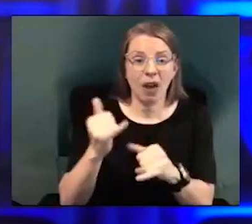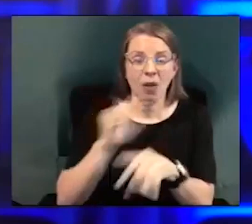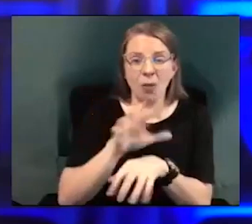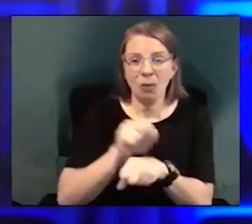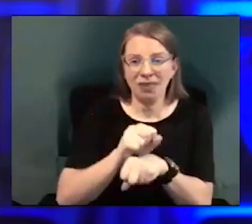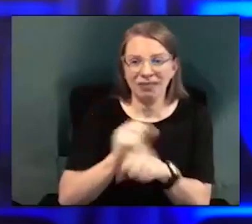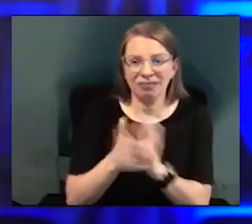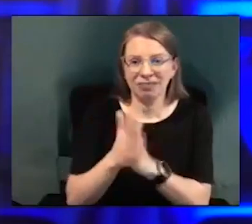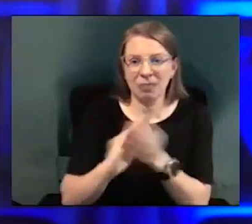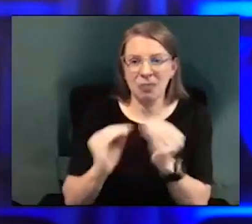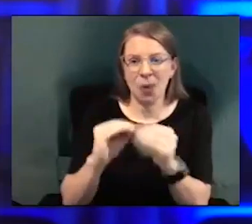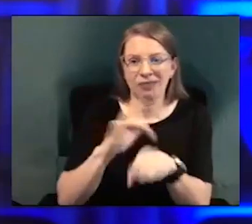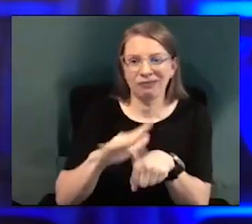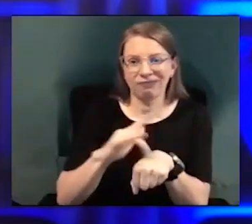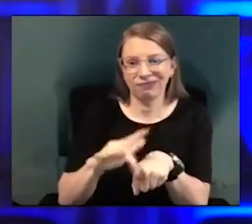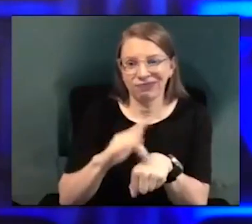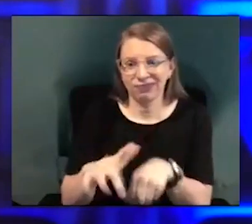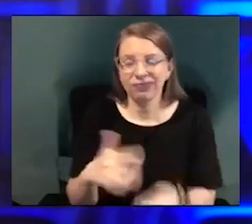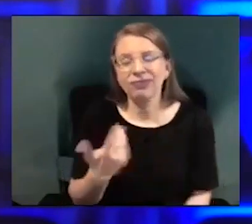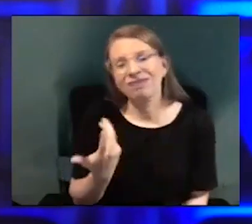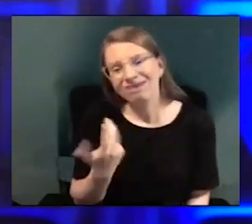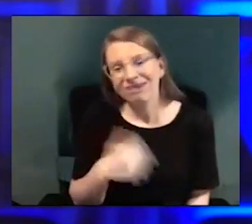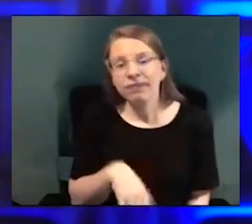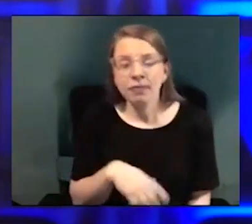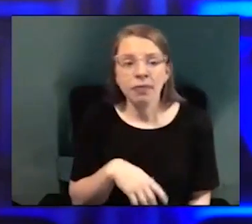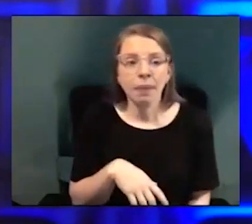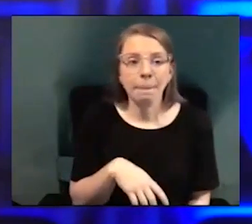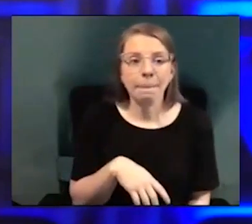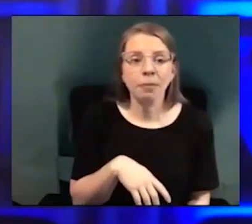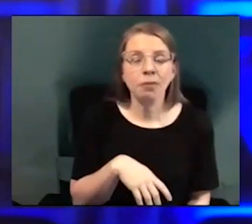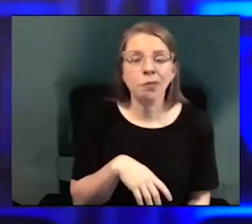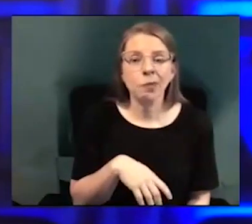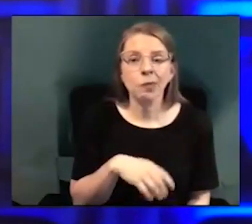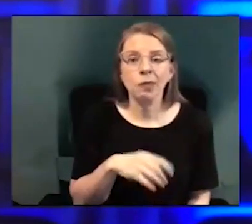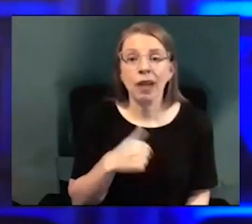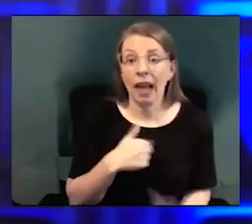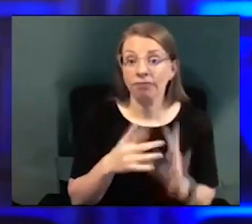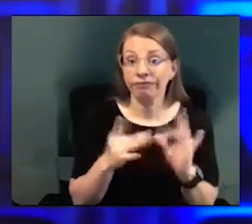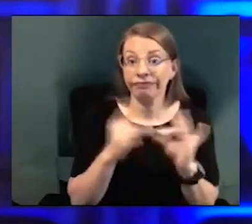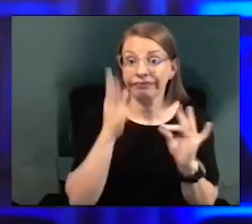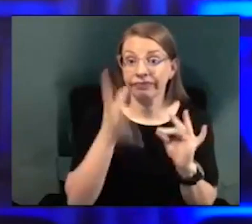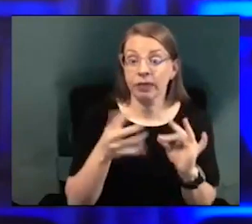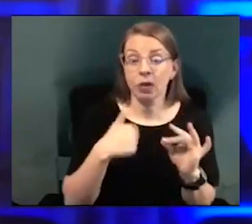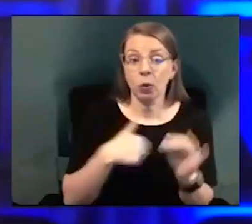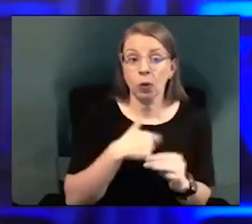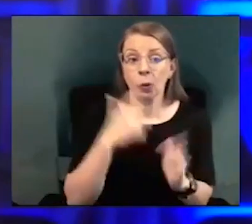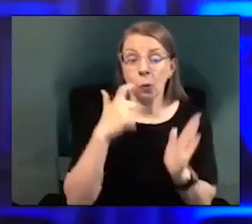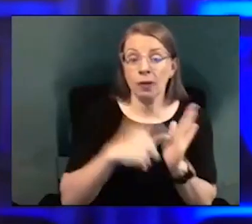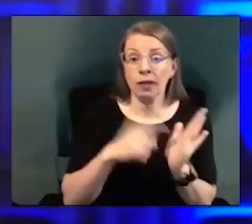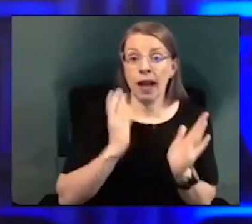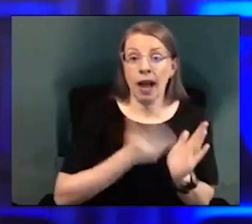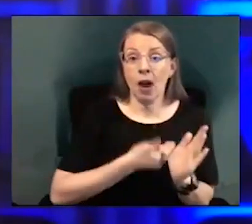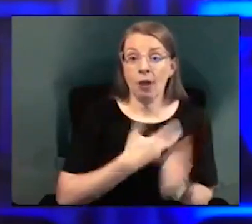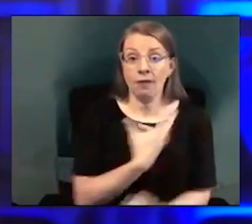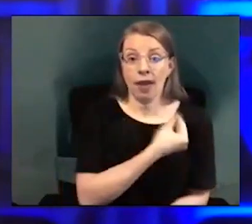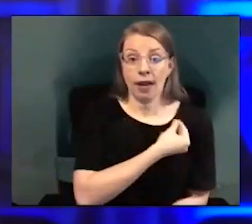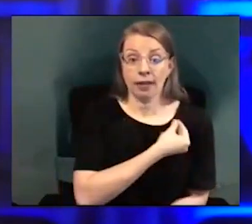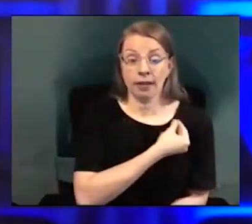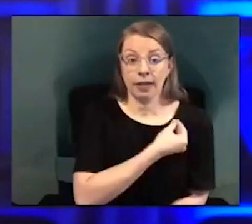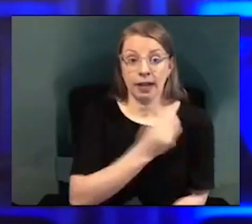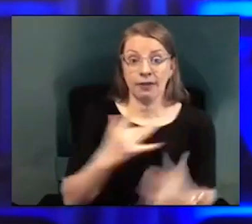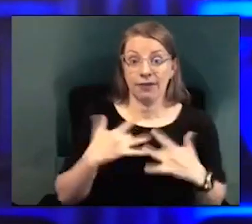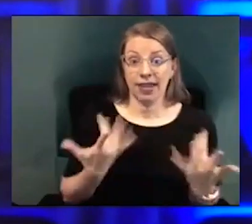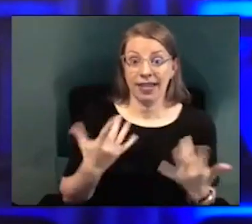So very similar. Now, what I will say is we saw at our vaccine event at the Speedway over the weekend a couple